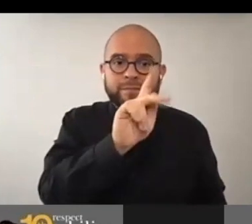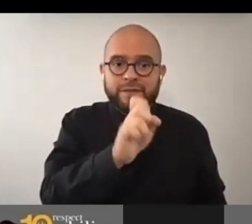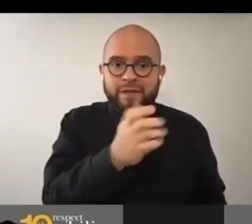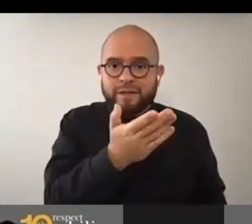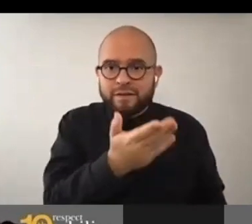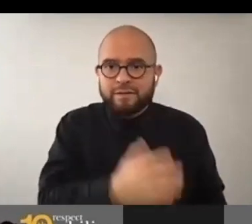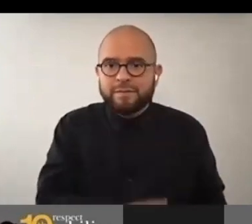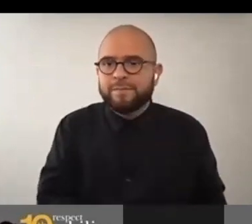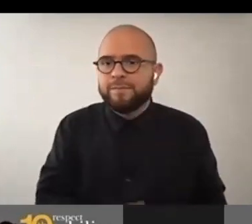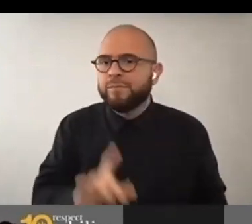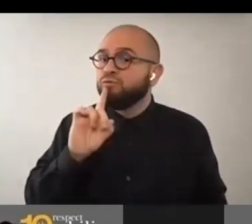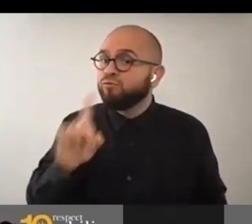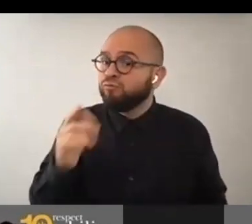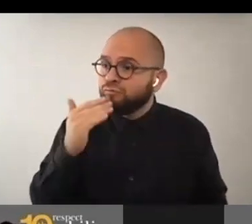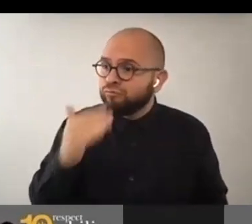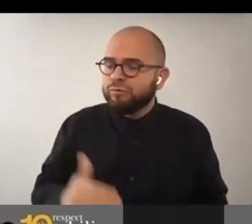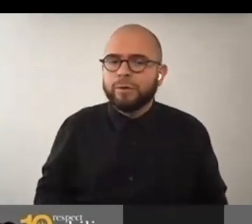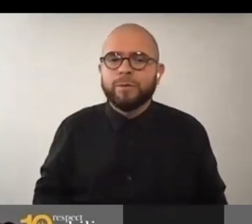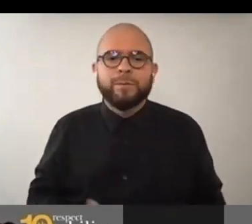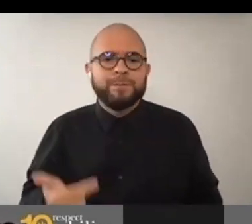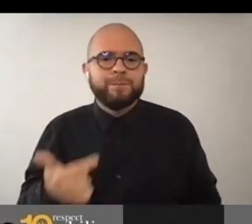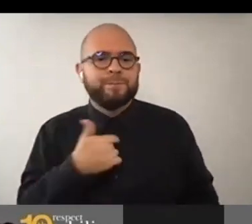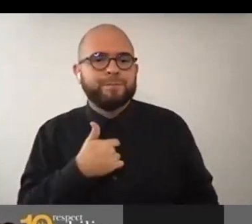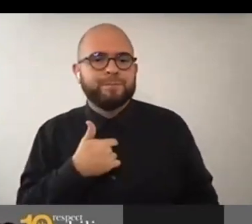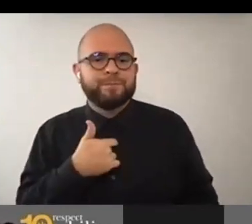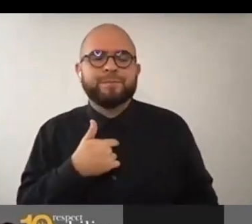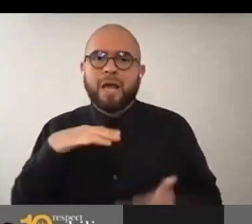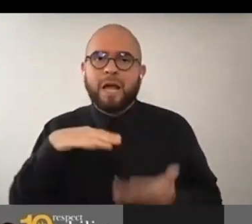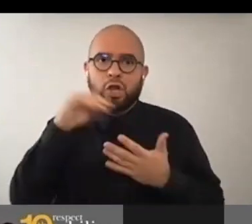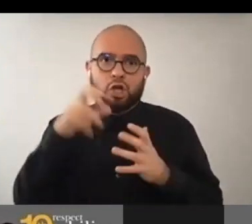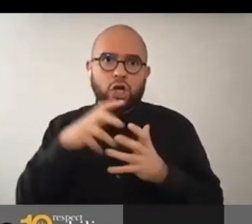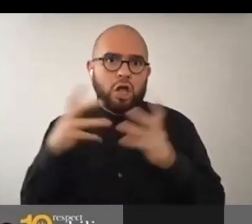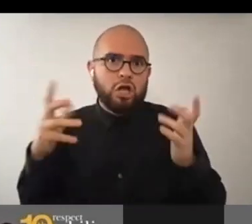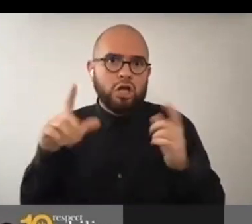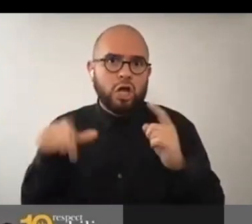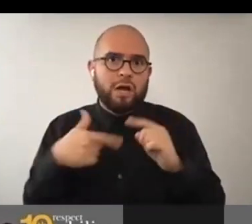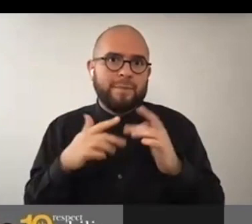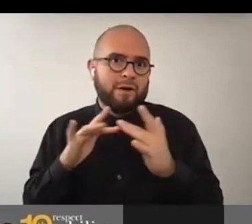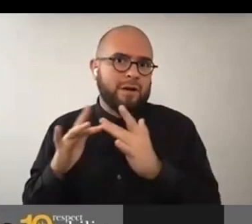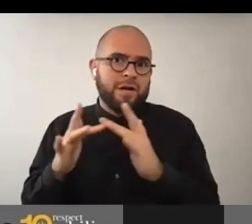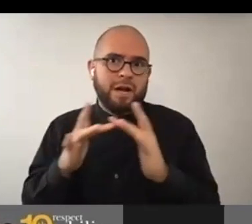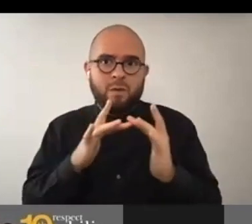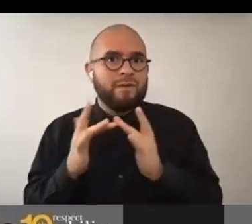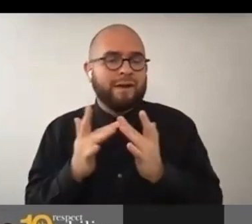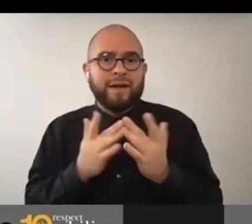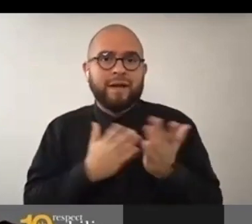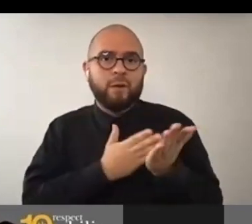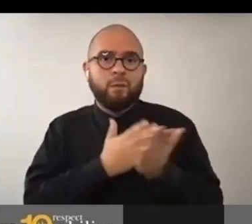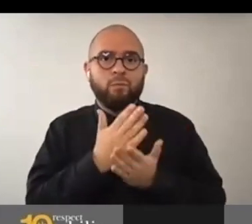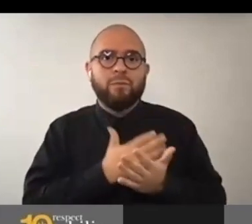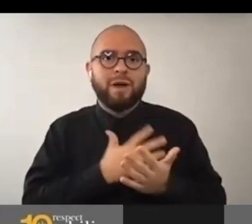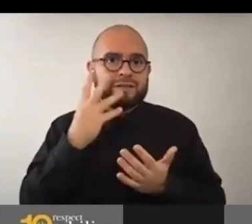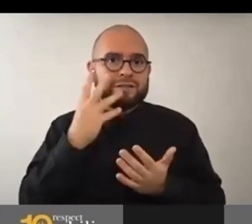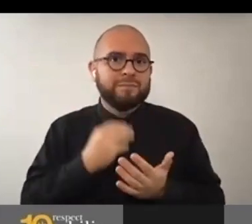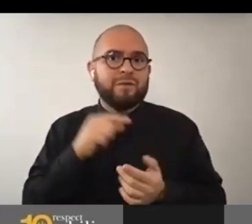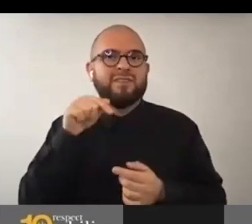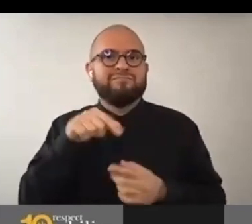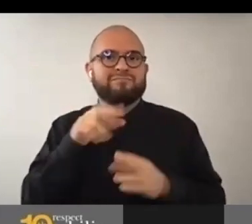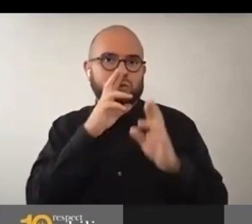Thank you. So I've learned a lot about networking through my experience at Respectability, and really